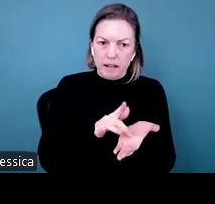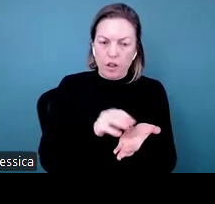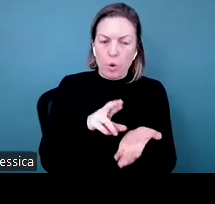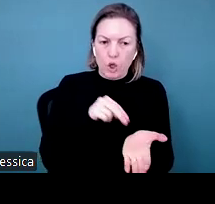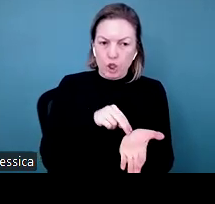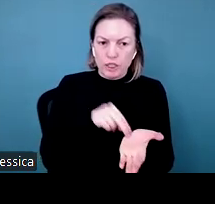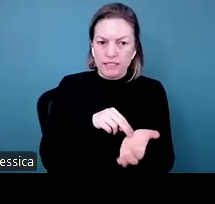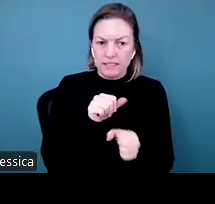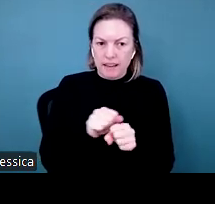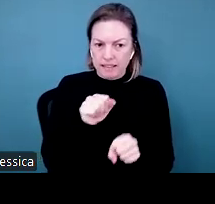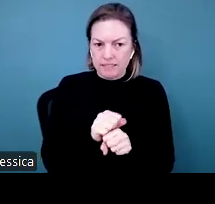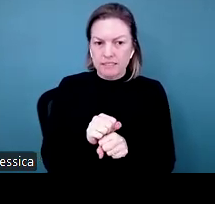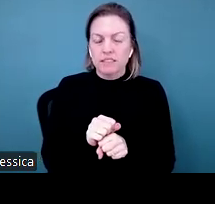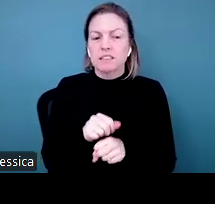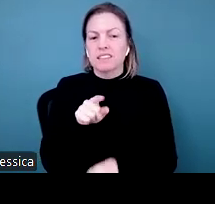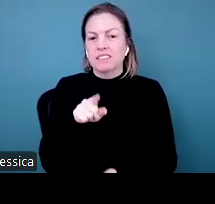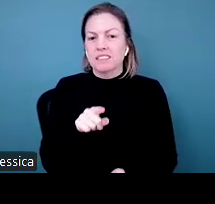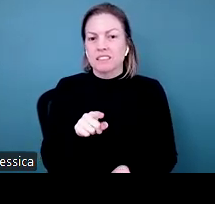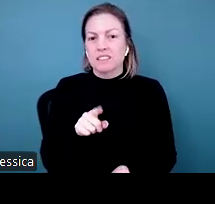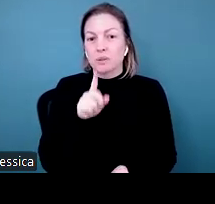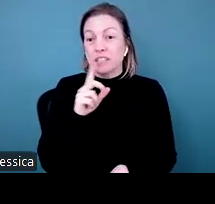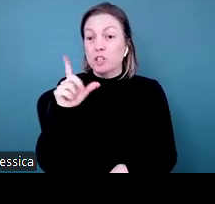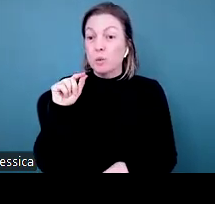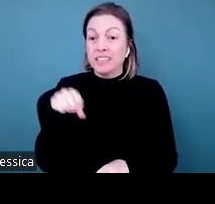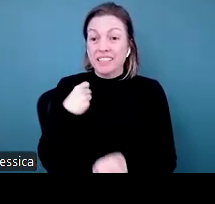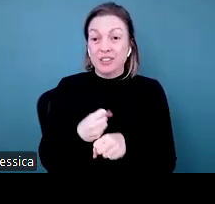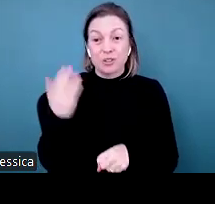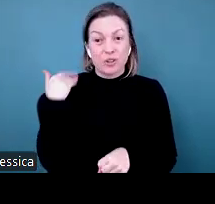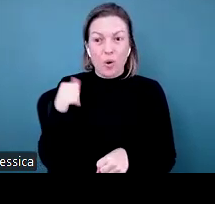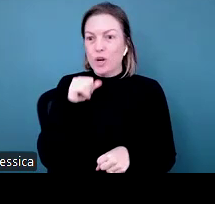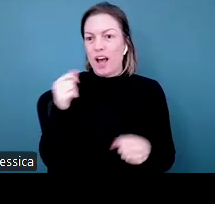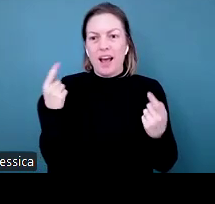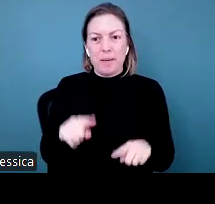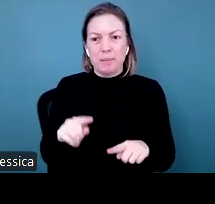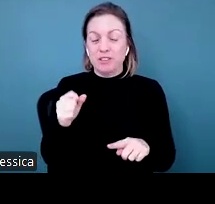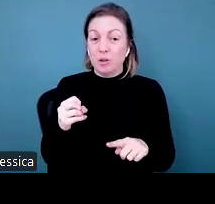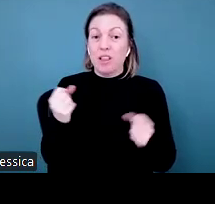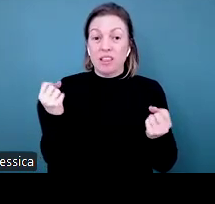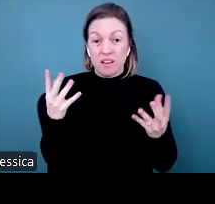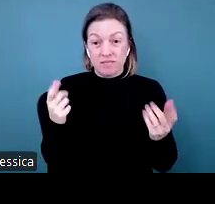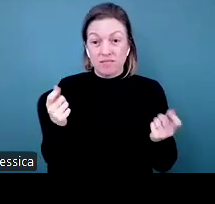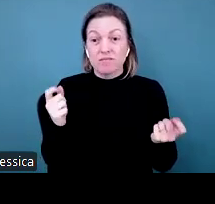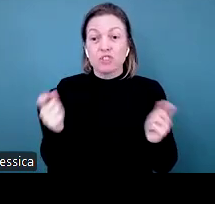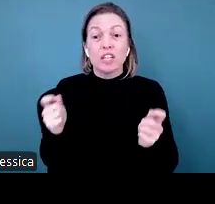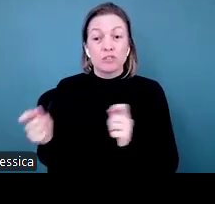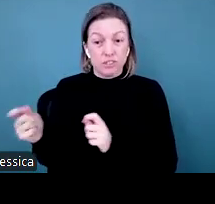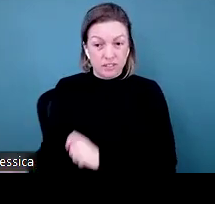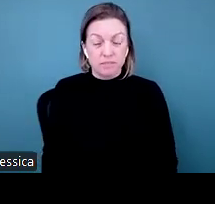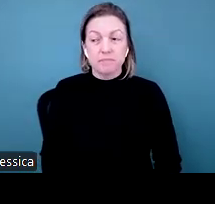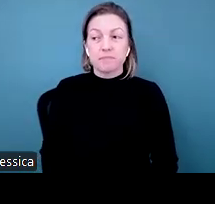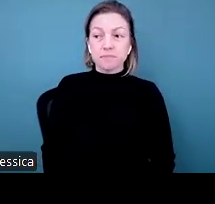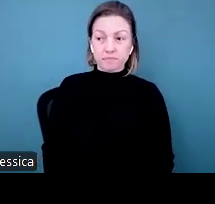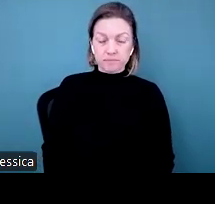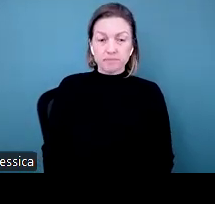is something 2 decades ago was not happening. So a lot of pivotal changes have been happening in the